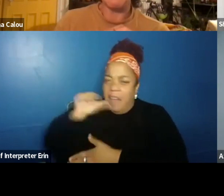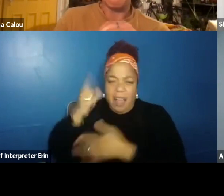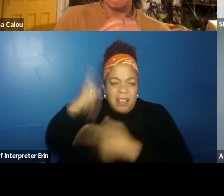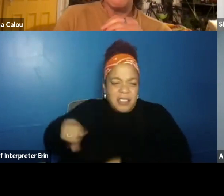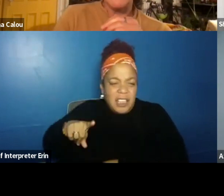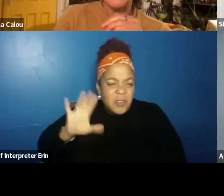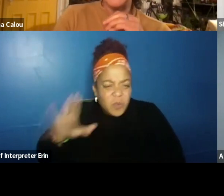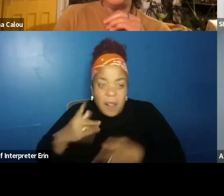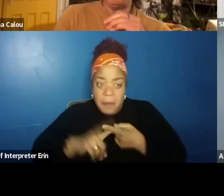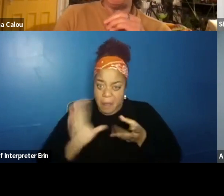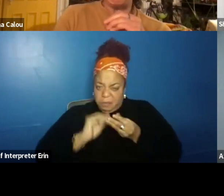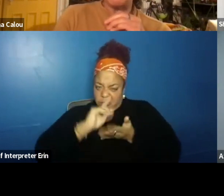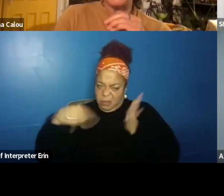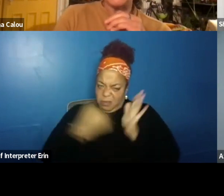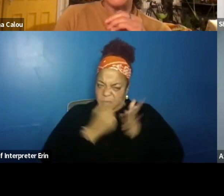right?